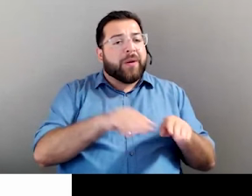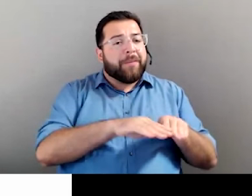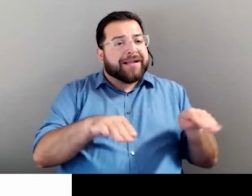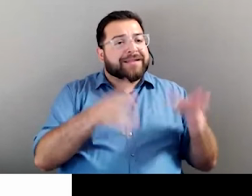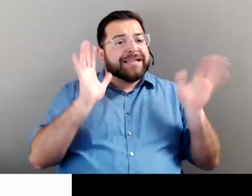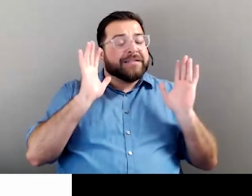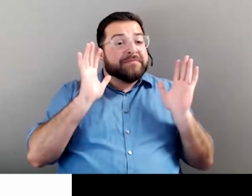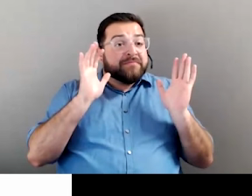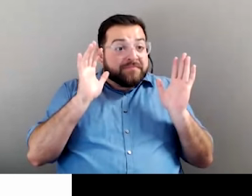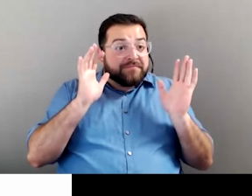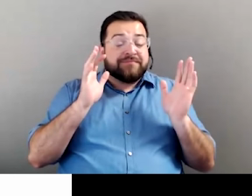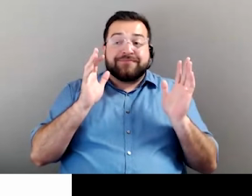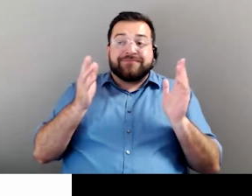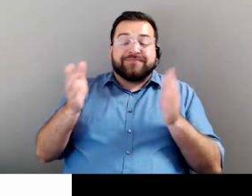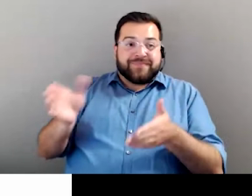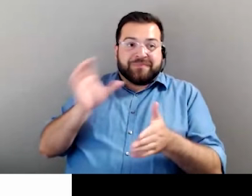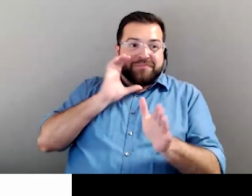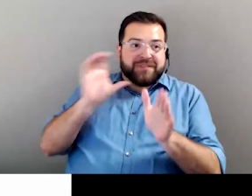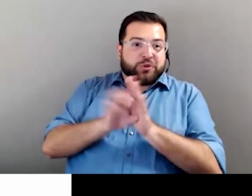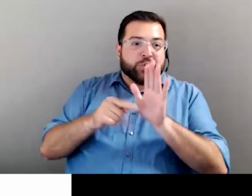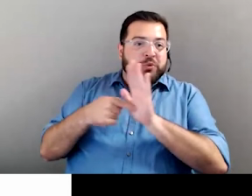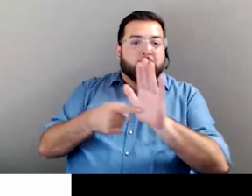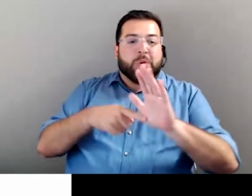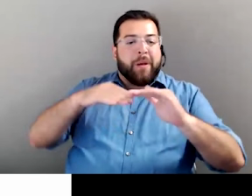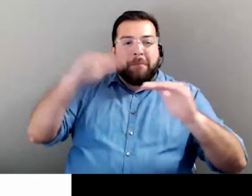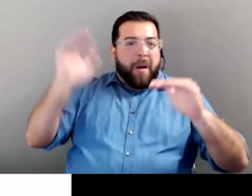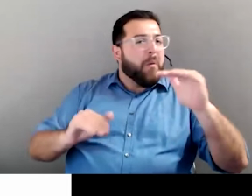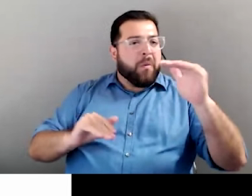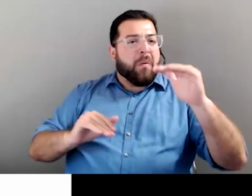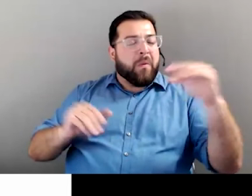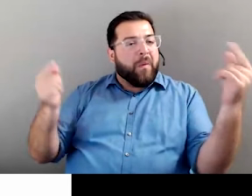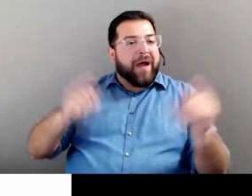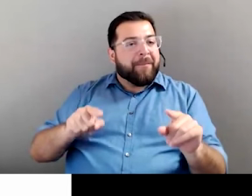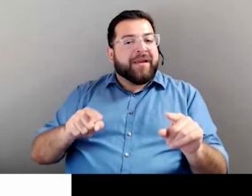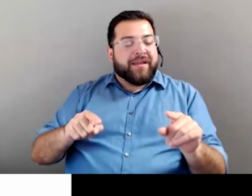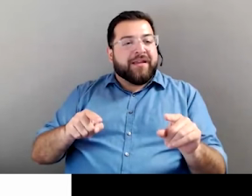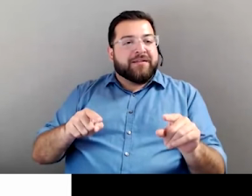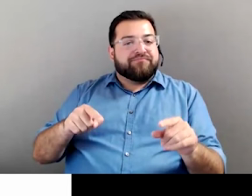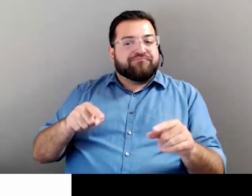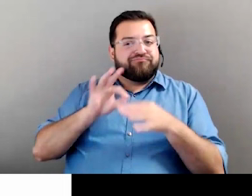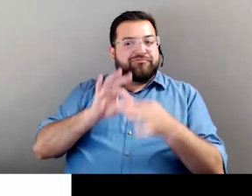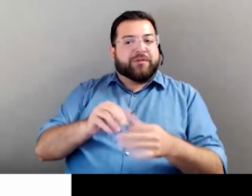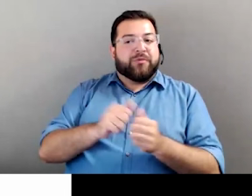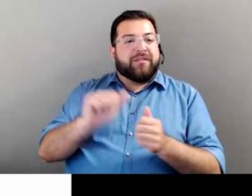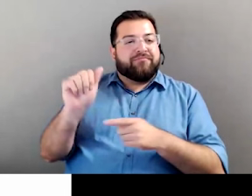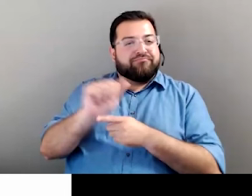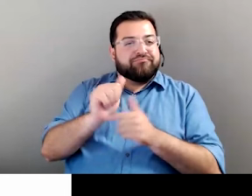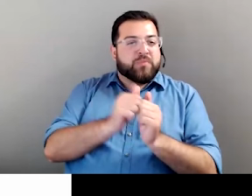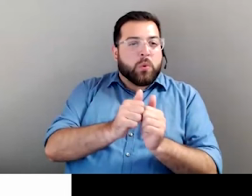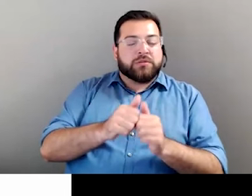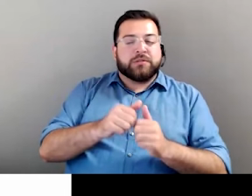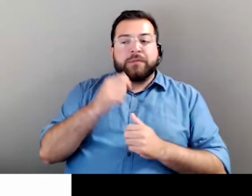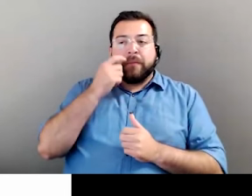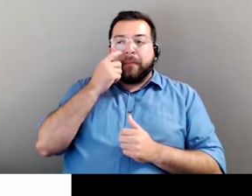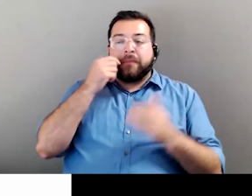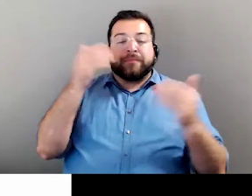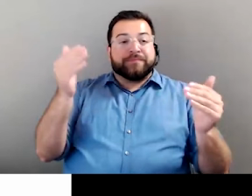good picture to illustrate the inequalities that we have in athletics. So Title IX